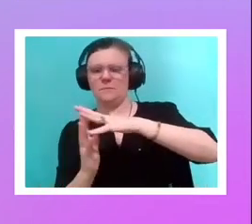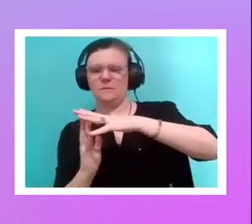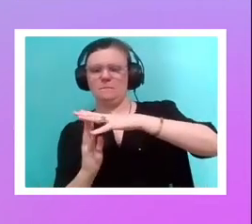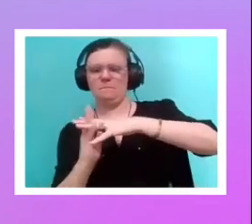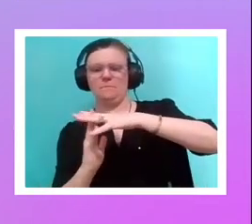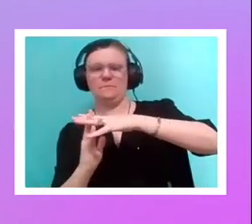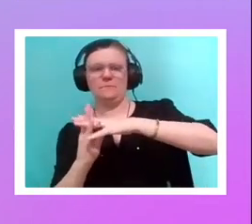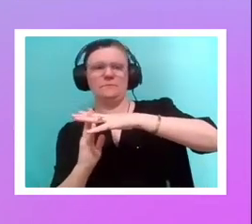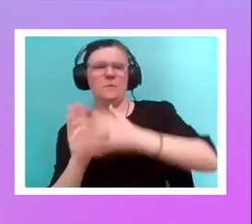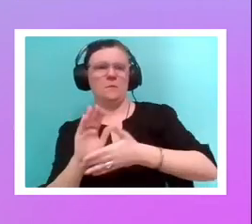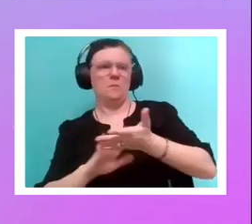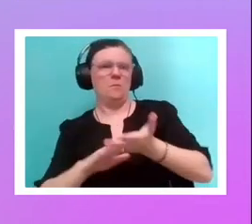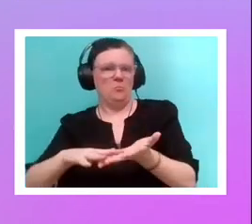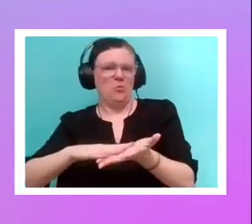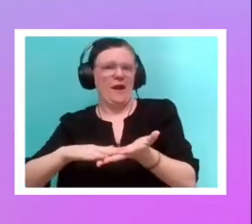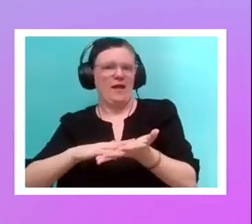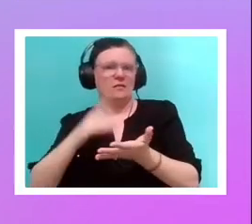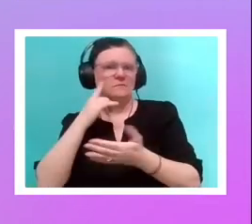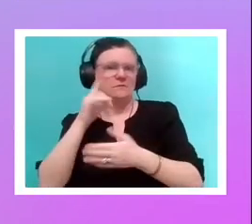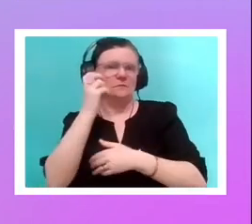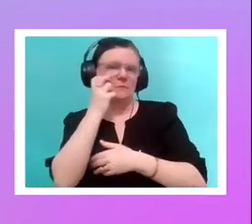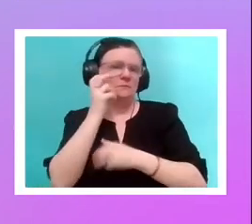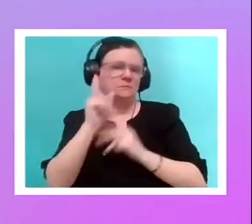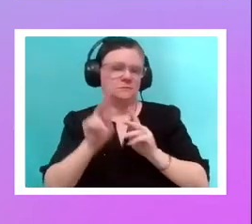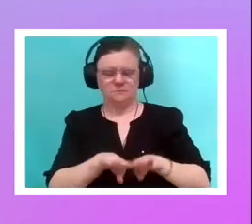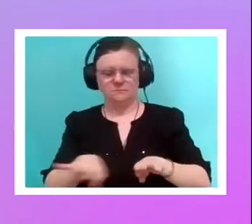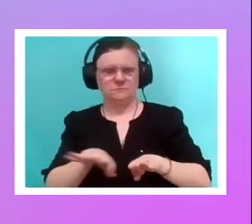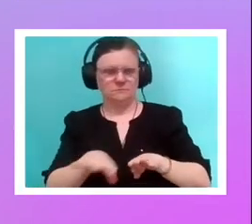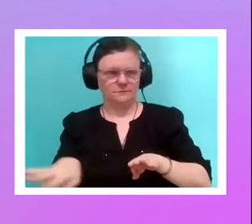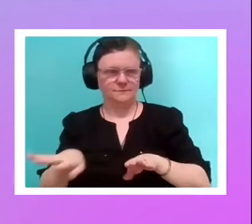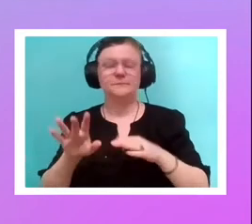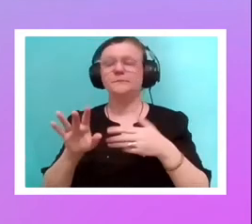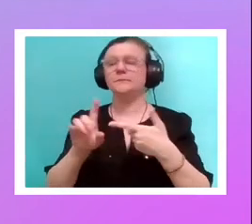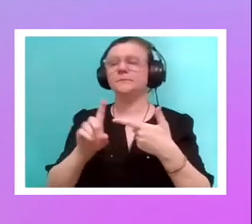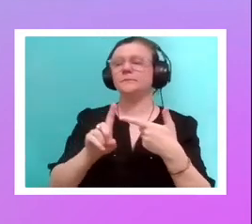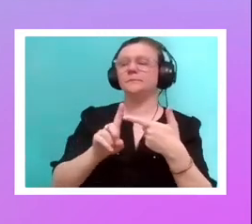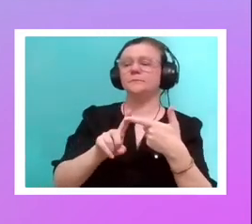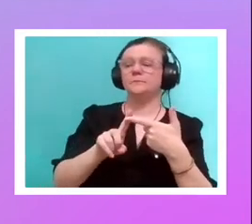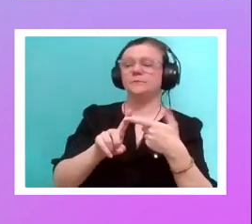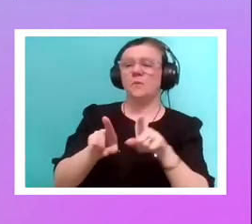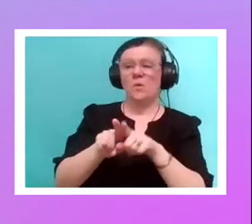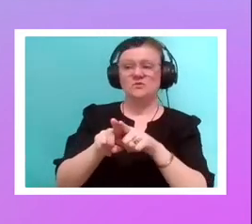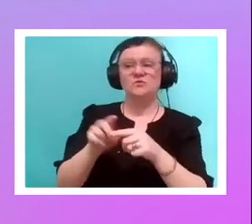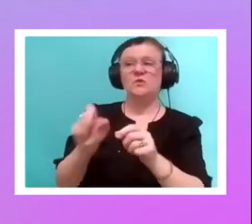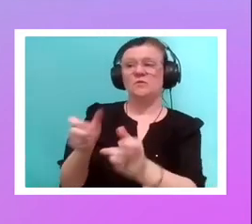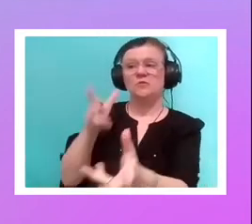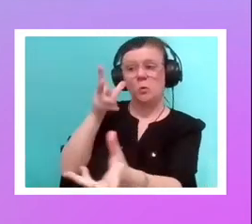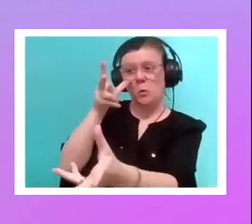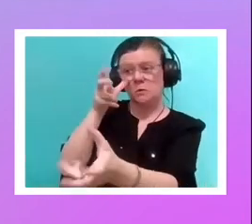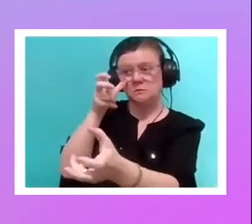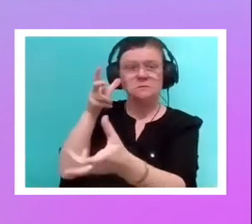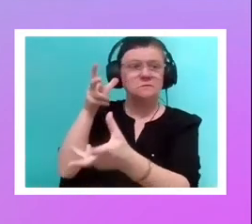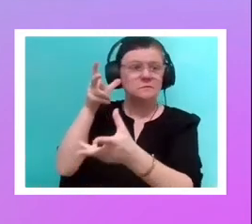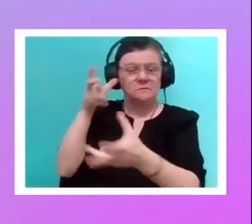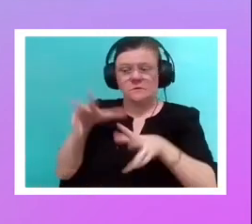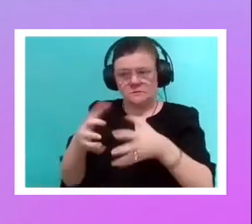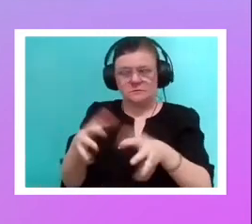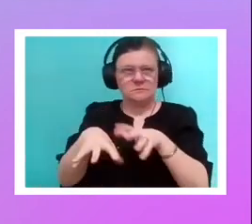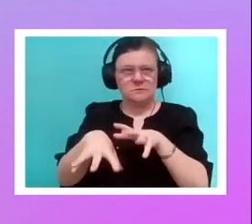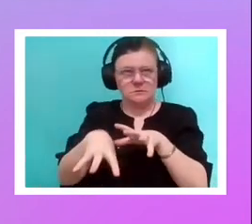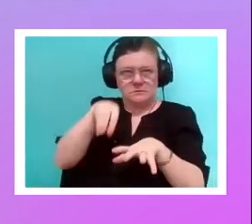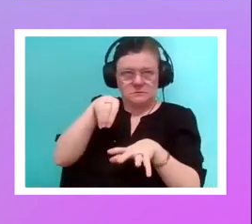read lines of text using their fingers. Secondly, you need to be able to understand that content. So